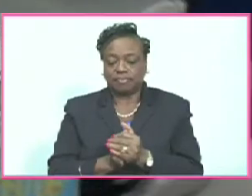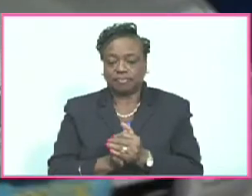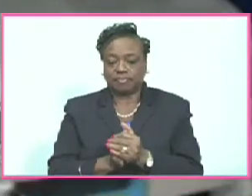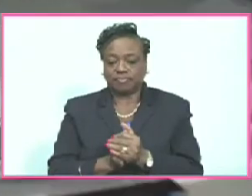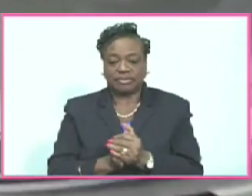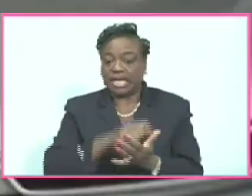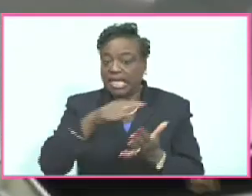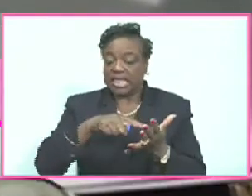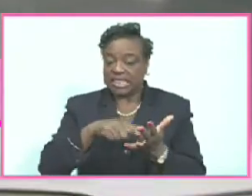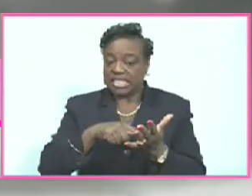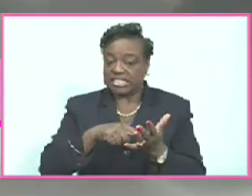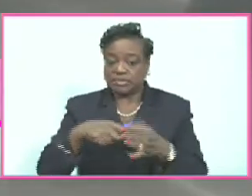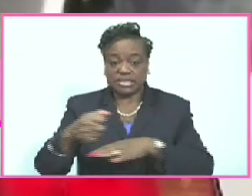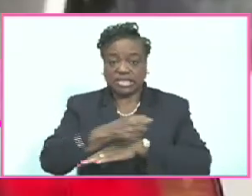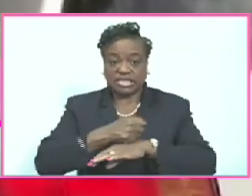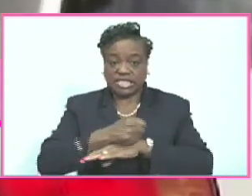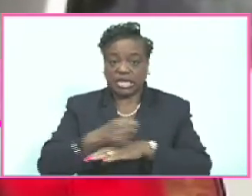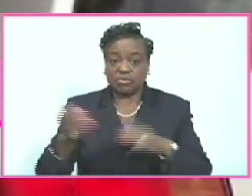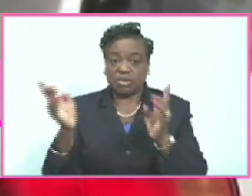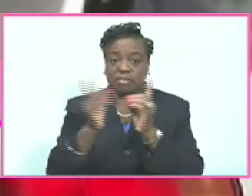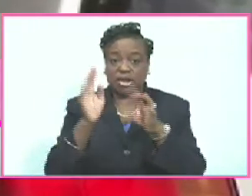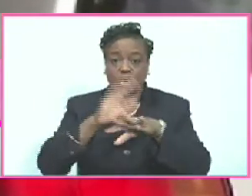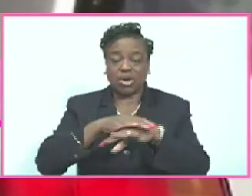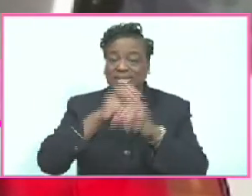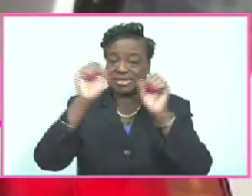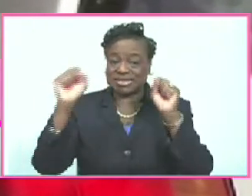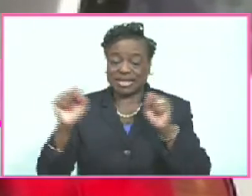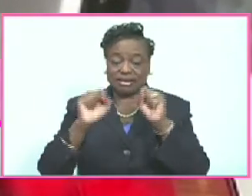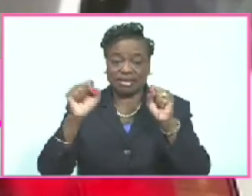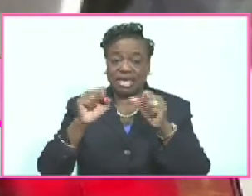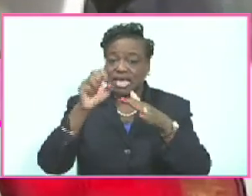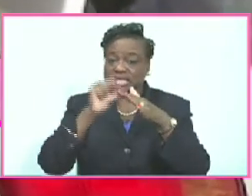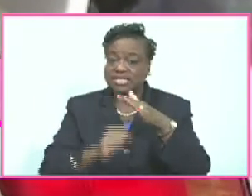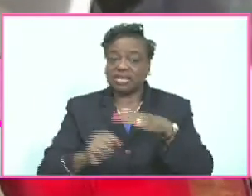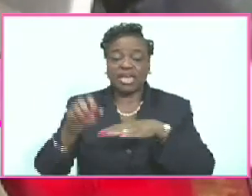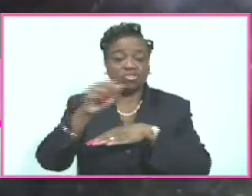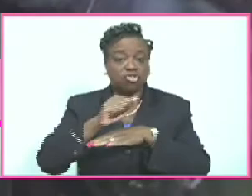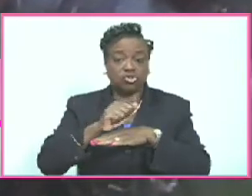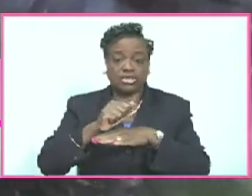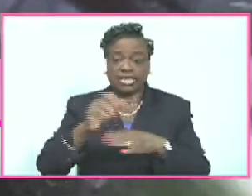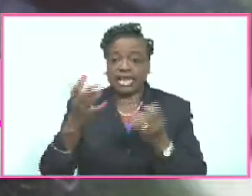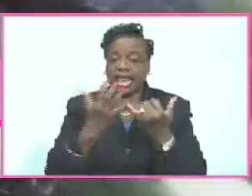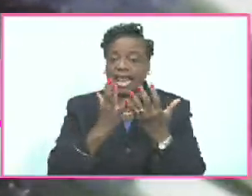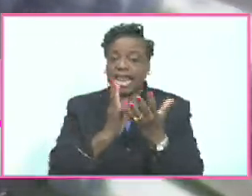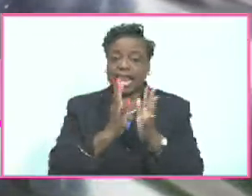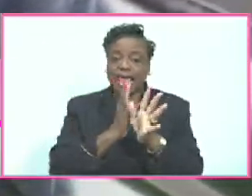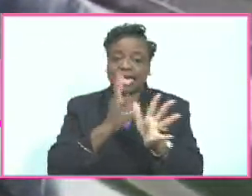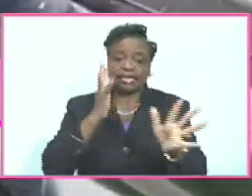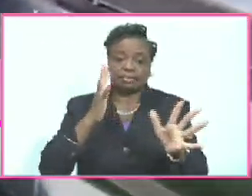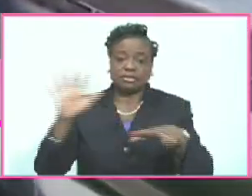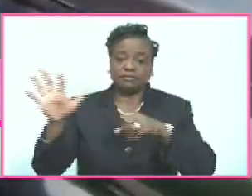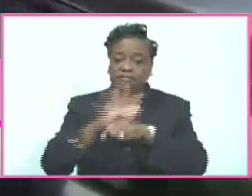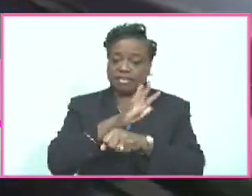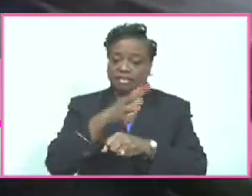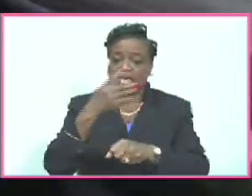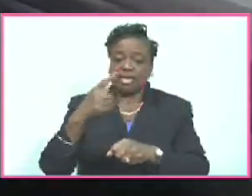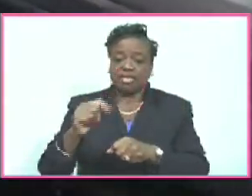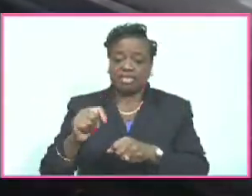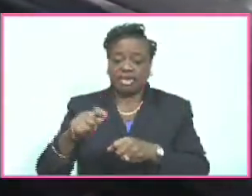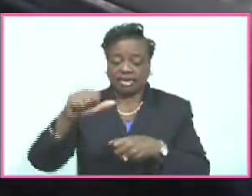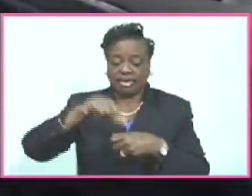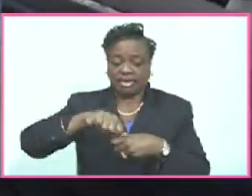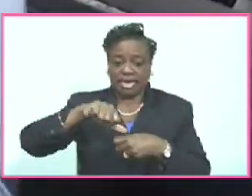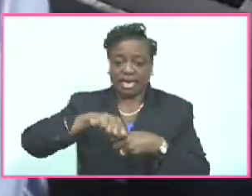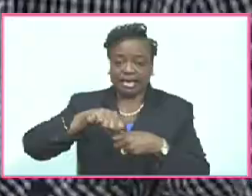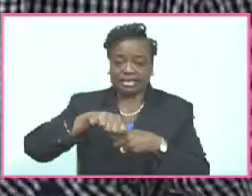This was the scene we met on Saturday. South Androsians lined up to fill their tanks after a petroleum technician flew in to